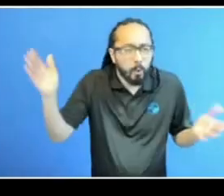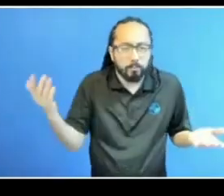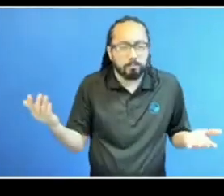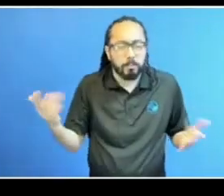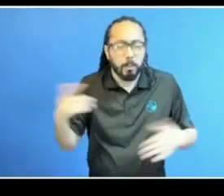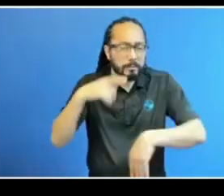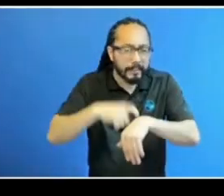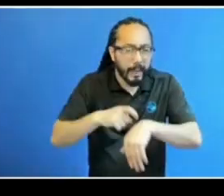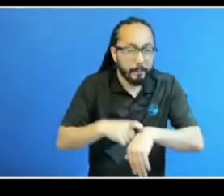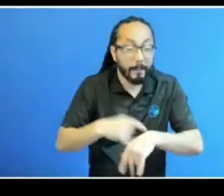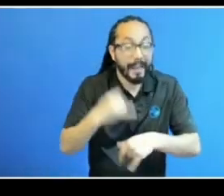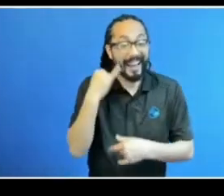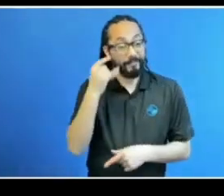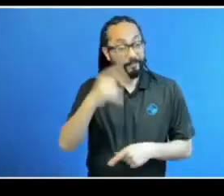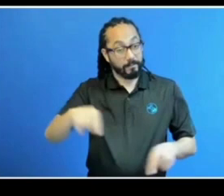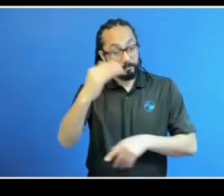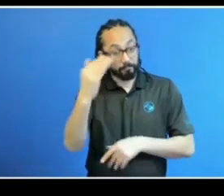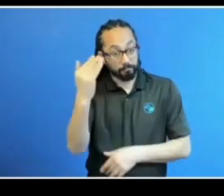move differently.